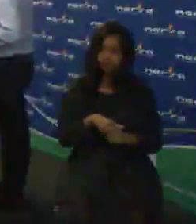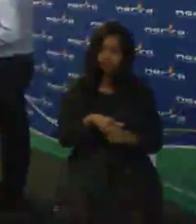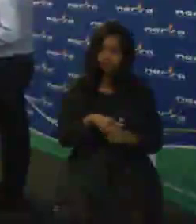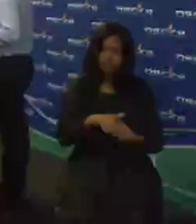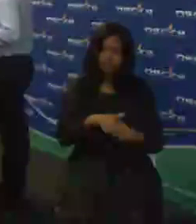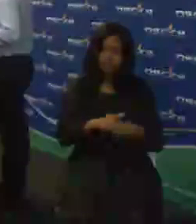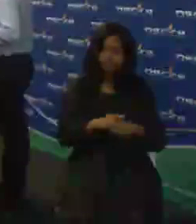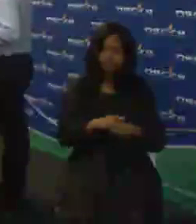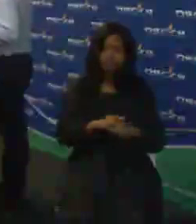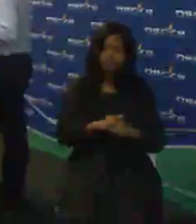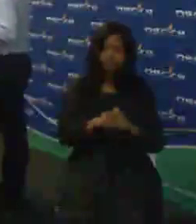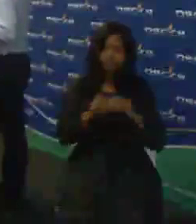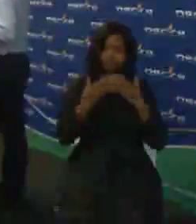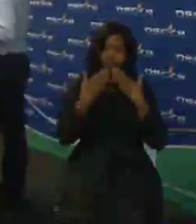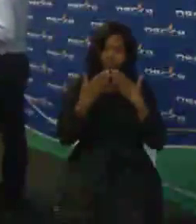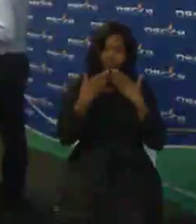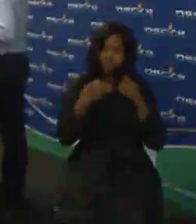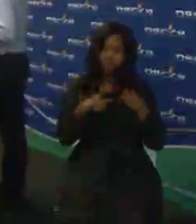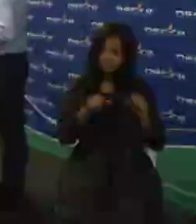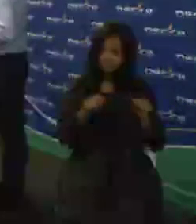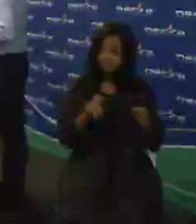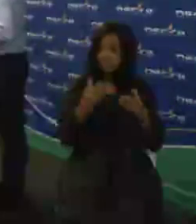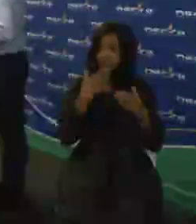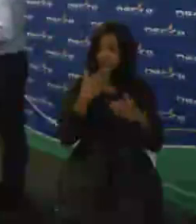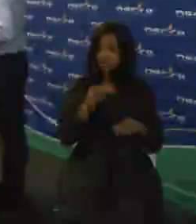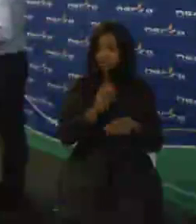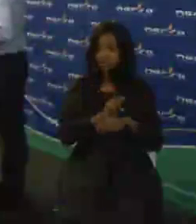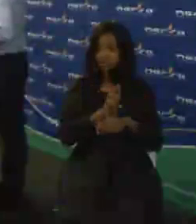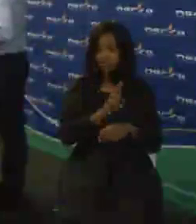Thank you, Madam Chair. Thank you,